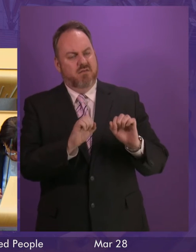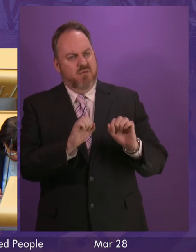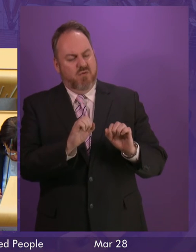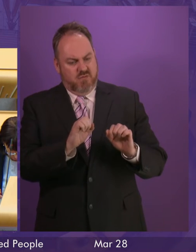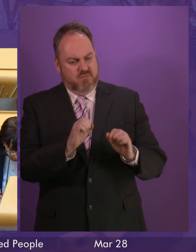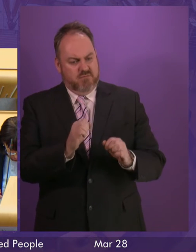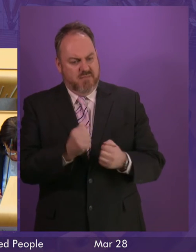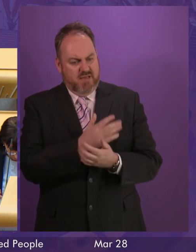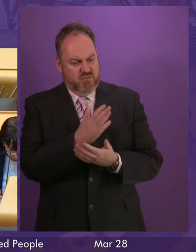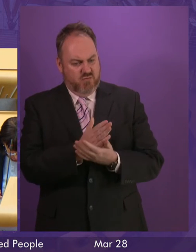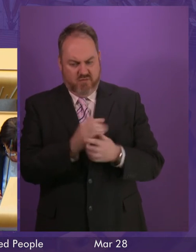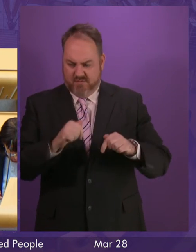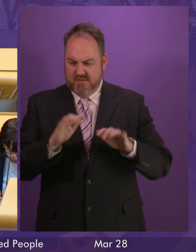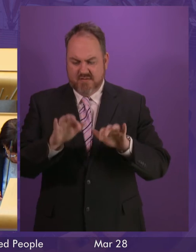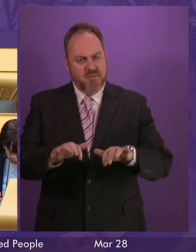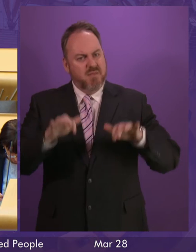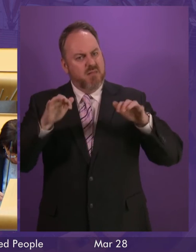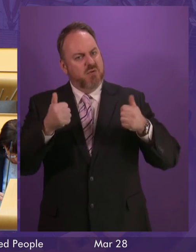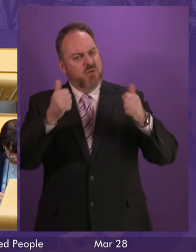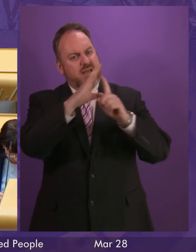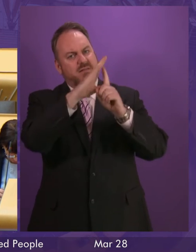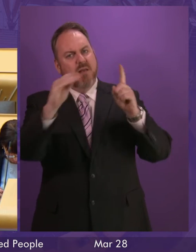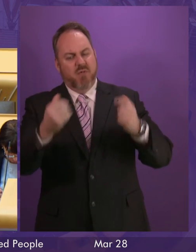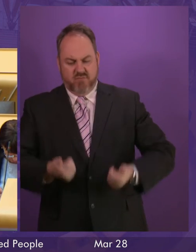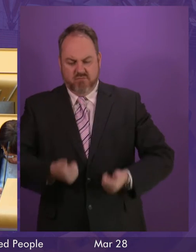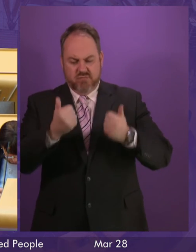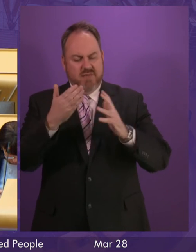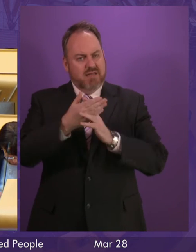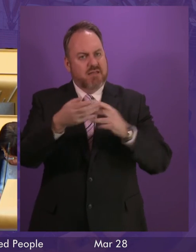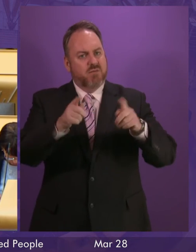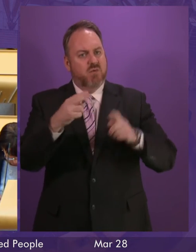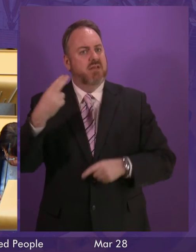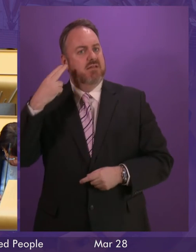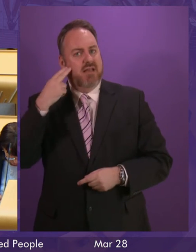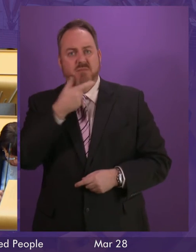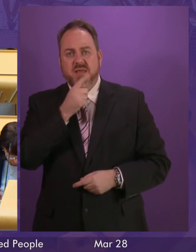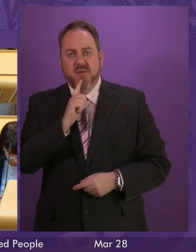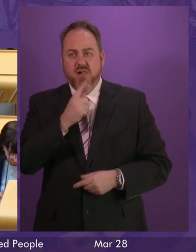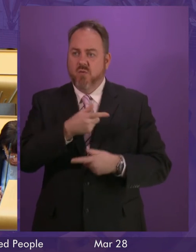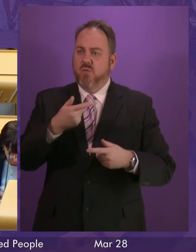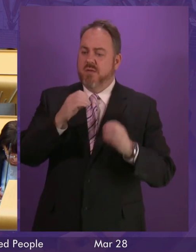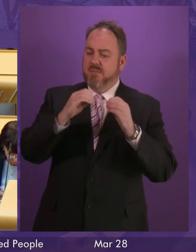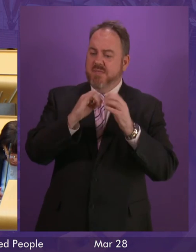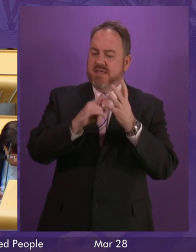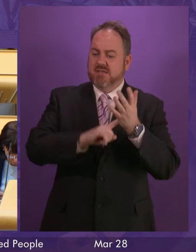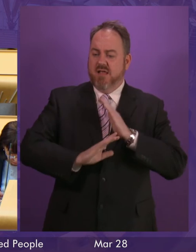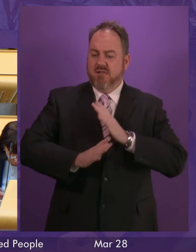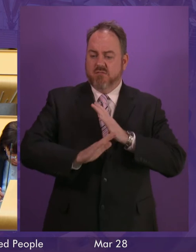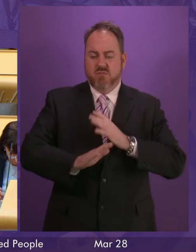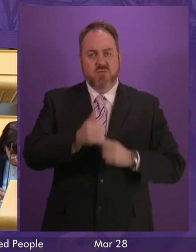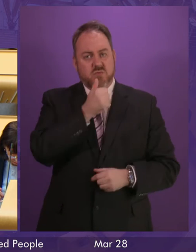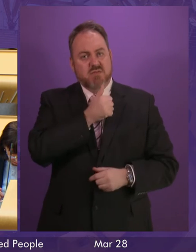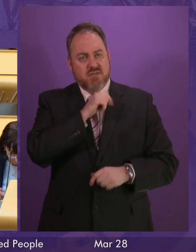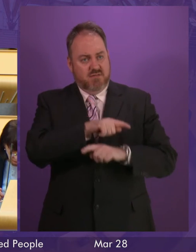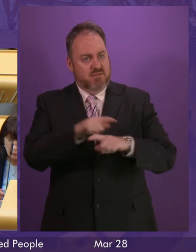making the Parliament an exemplar in the provision of access to people who are deaf and who use British Sign Language. Today's